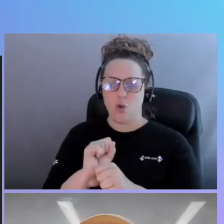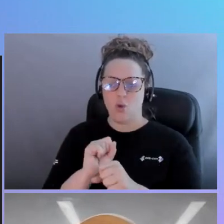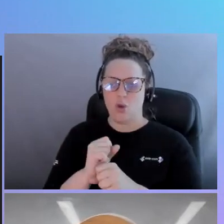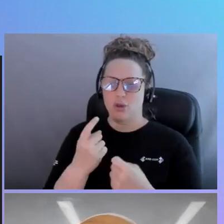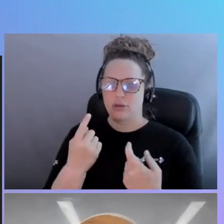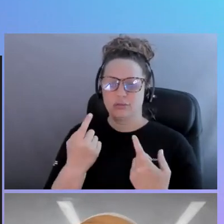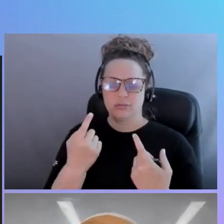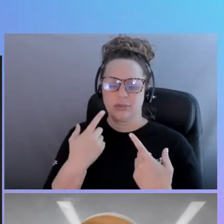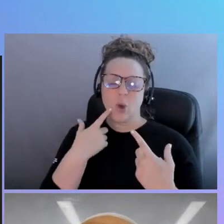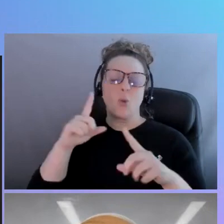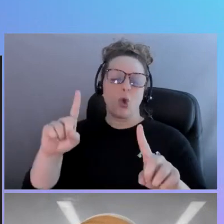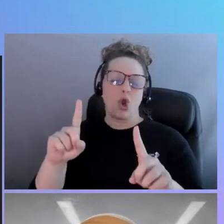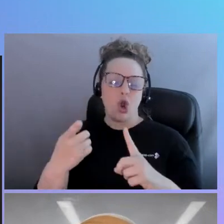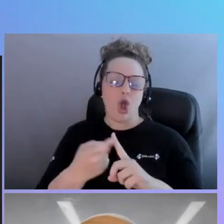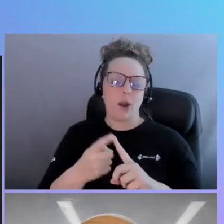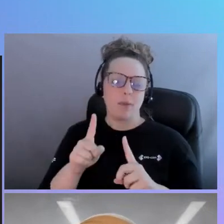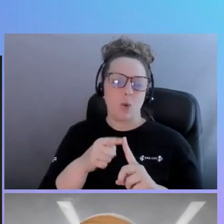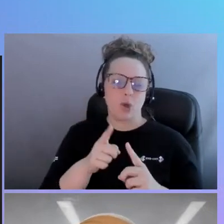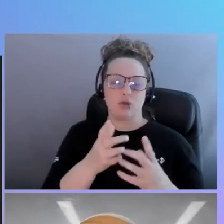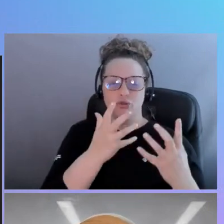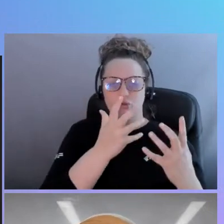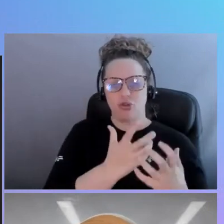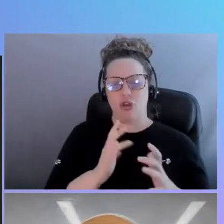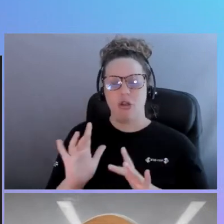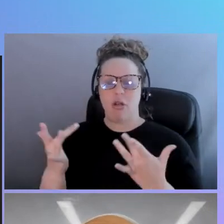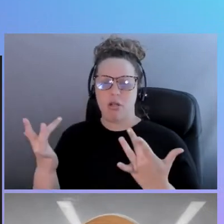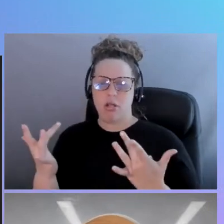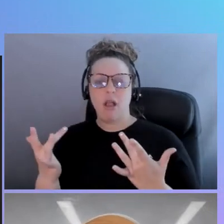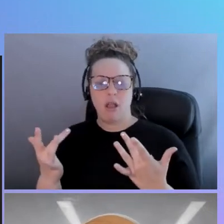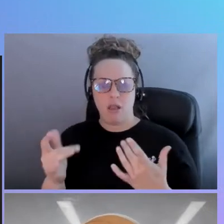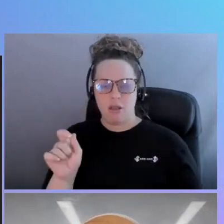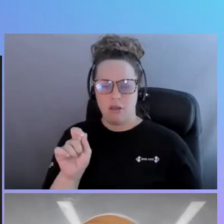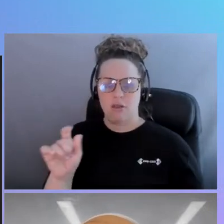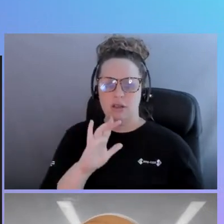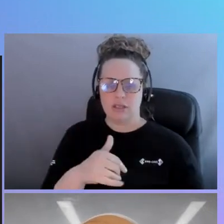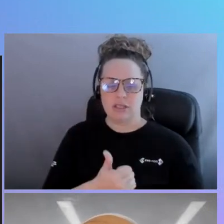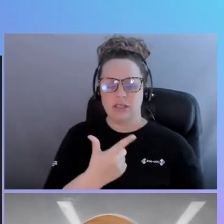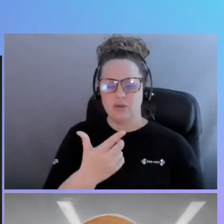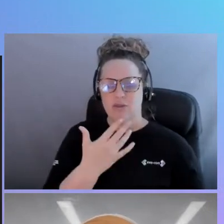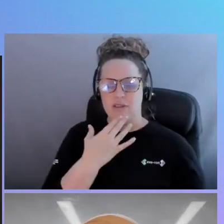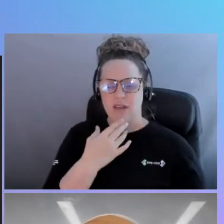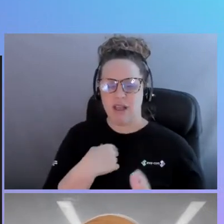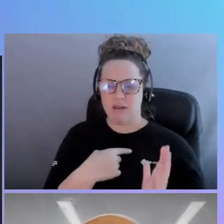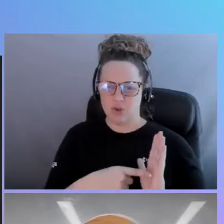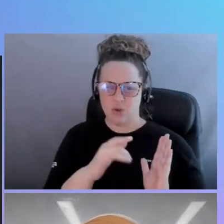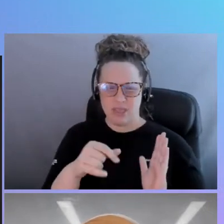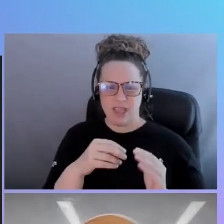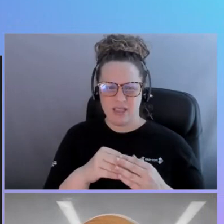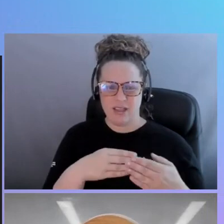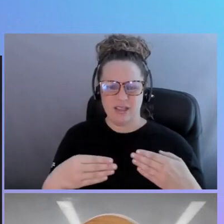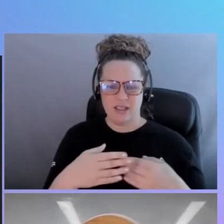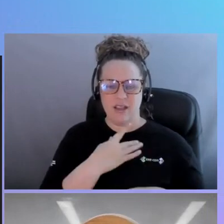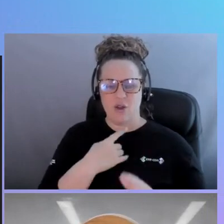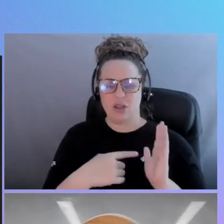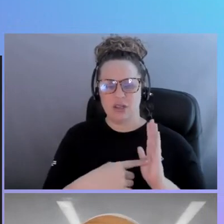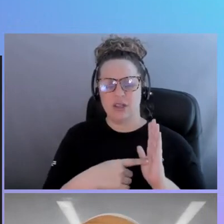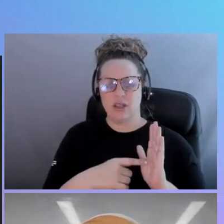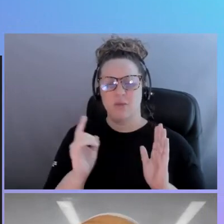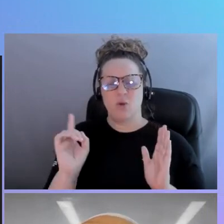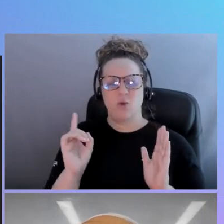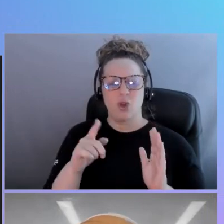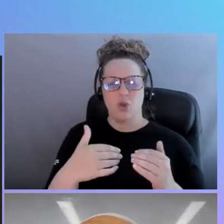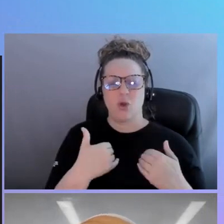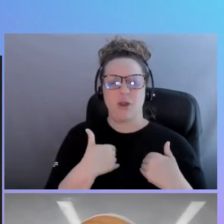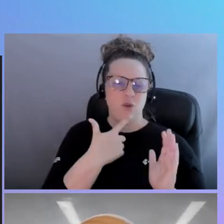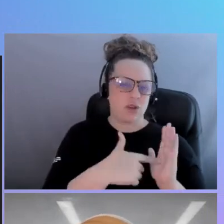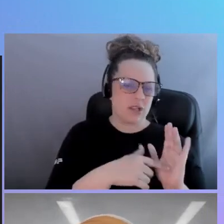use dark or light modes. So these colors, I'm showing in the slide an example where you